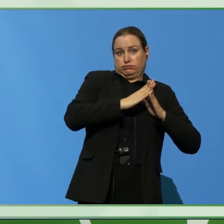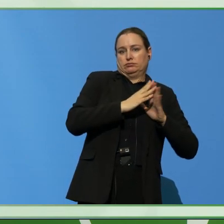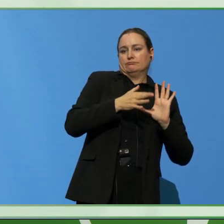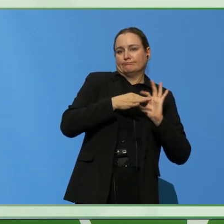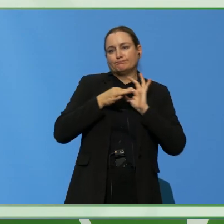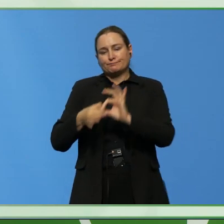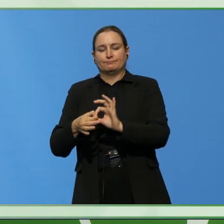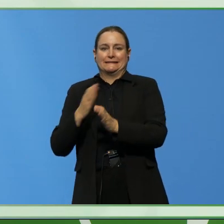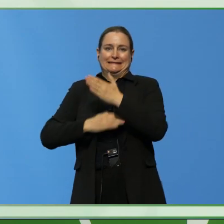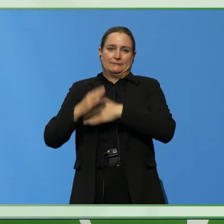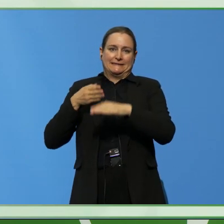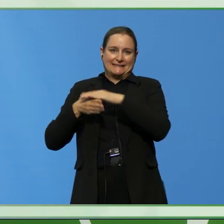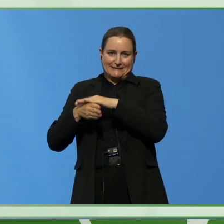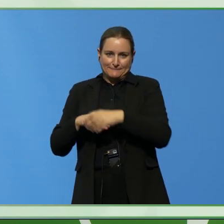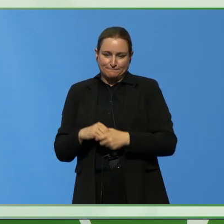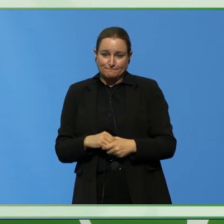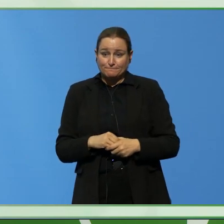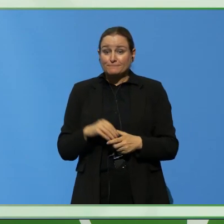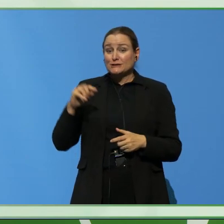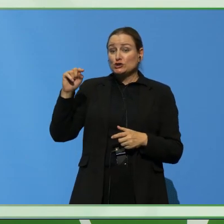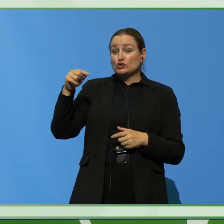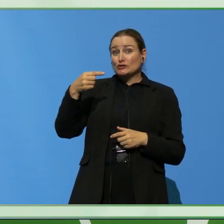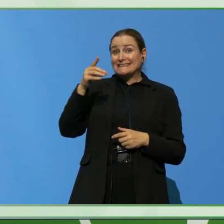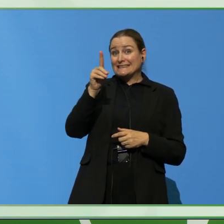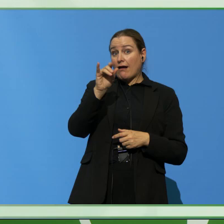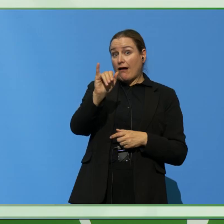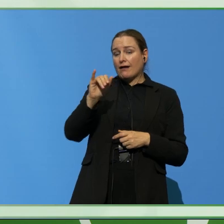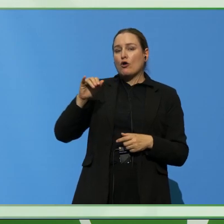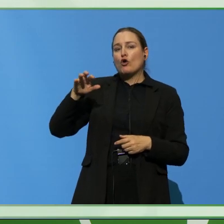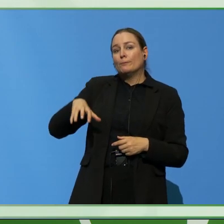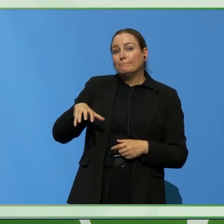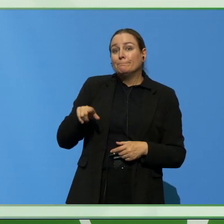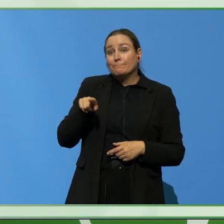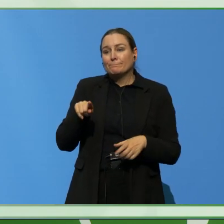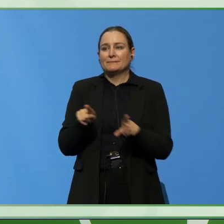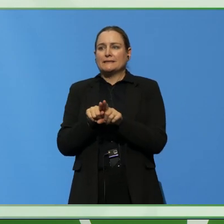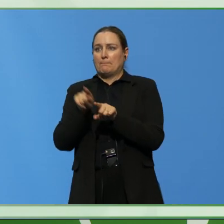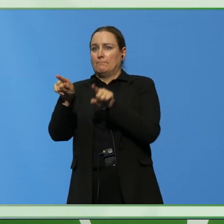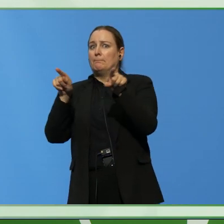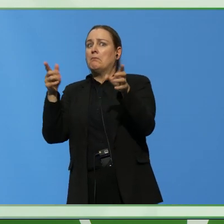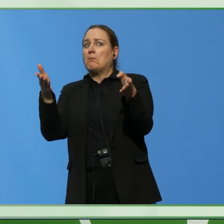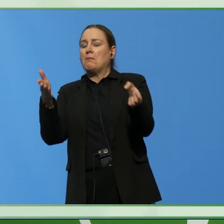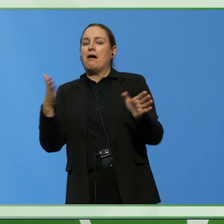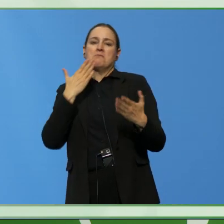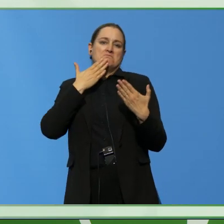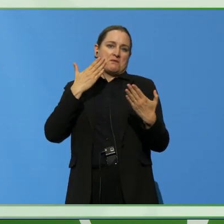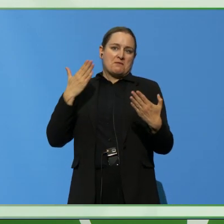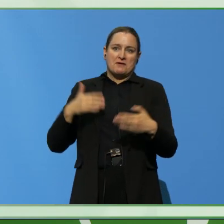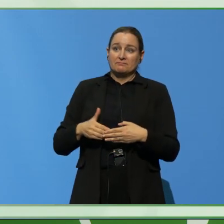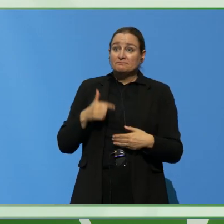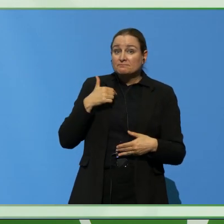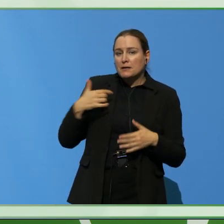want to appreciate, GDI Hub. I know some of them are in this room probably. And together we did build Innovate